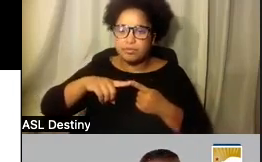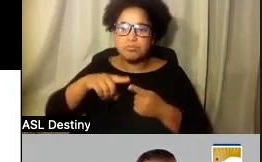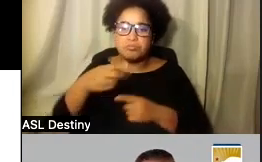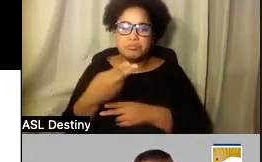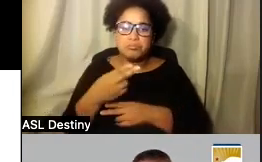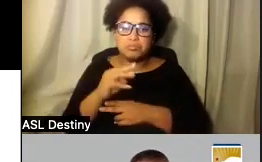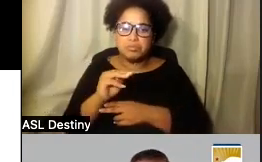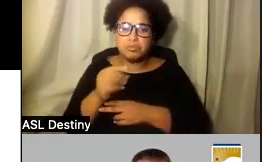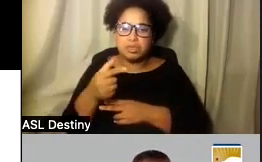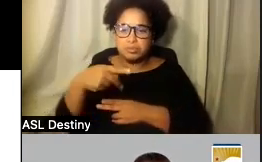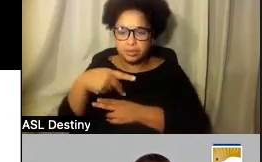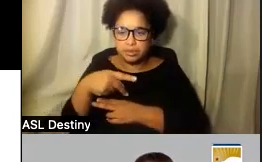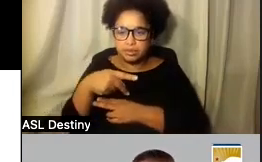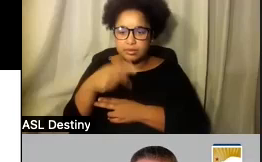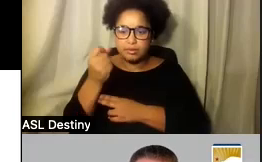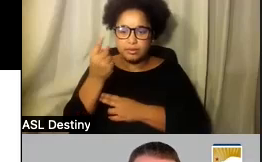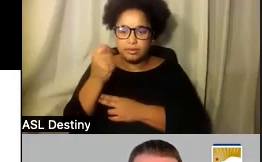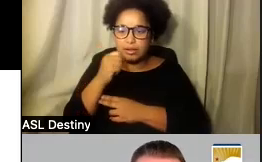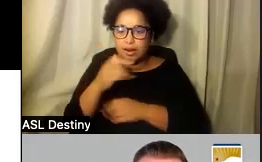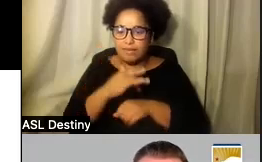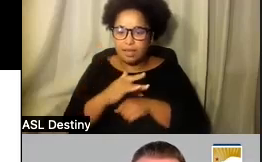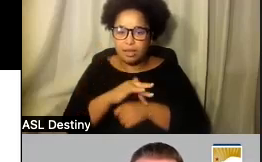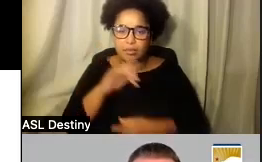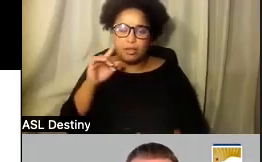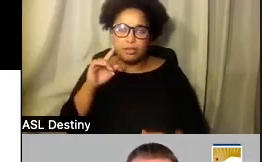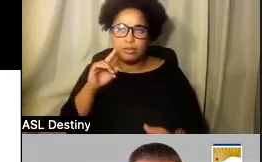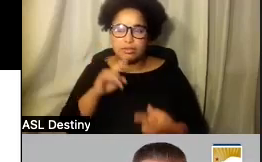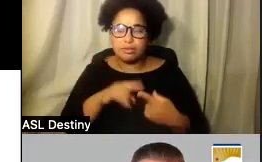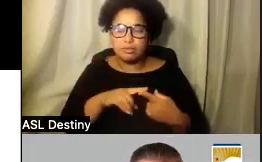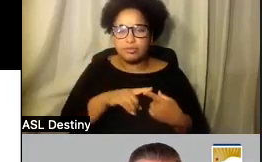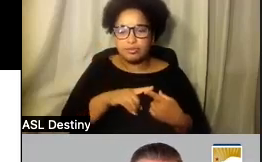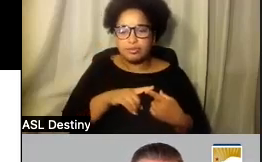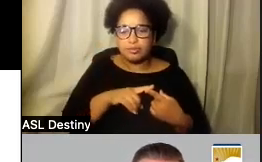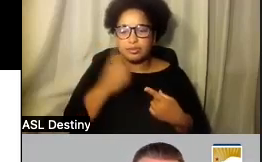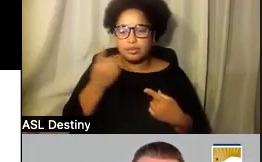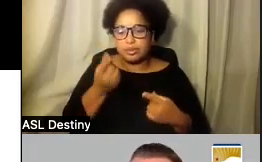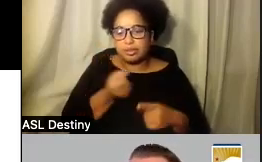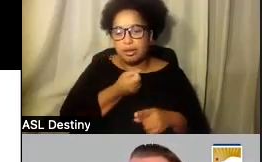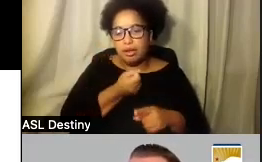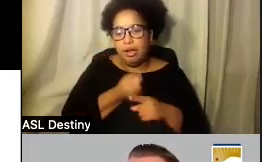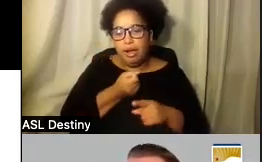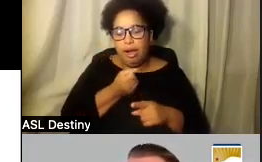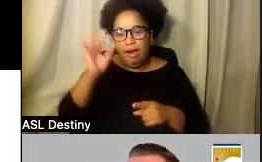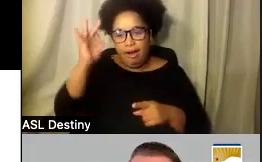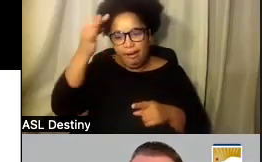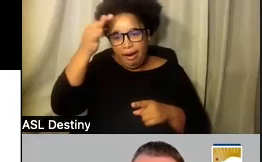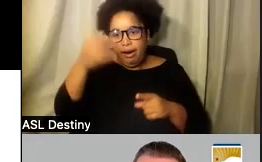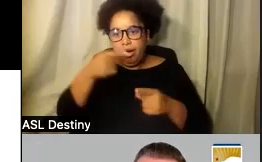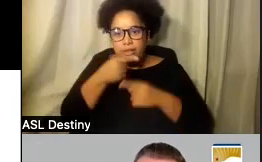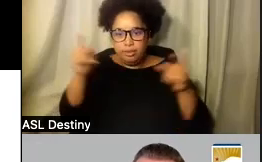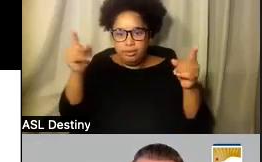HMGP again doesn't become available until, you know, something is federally declared, and I'll tell you based